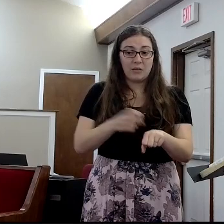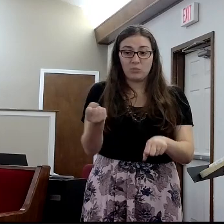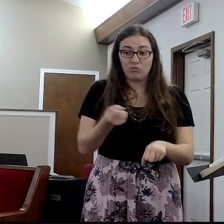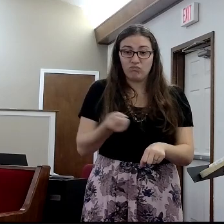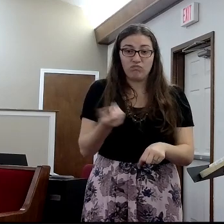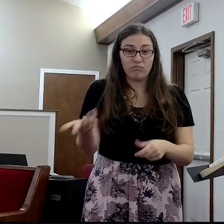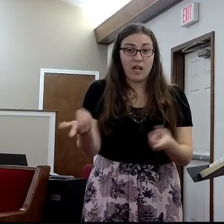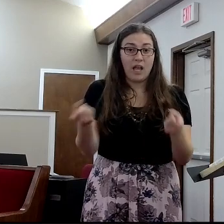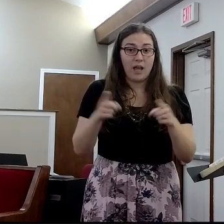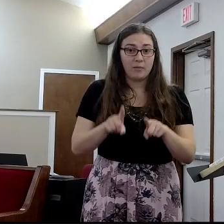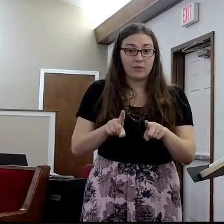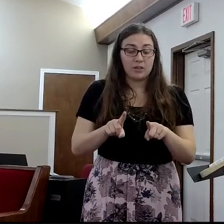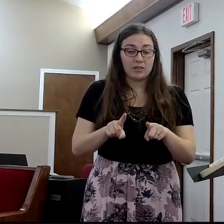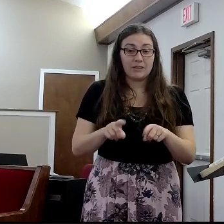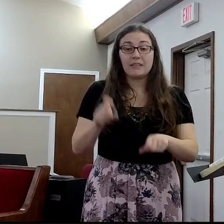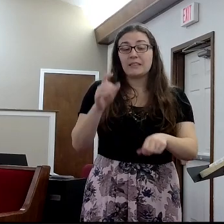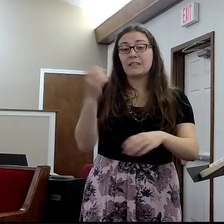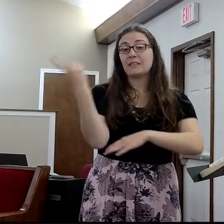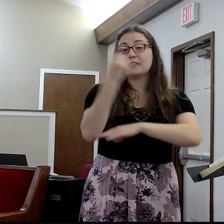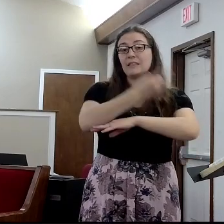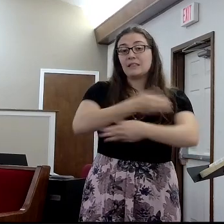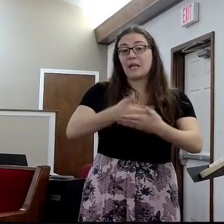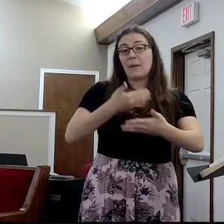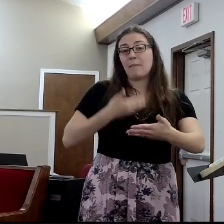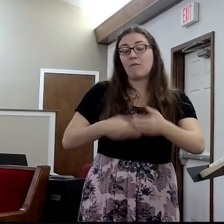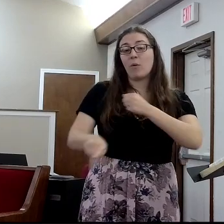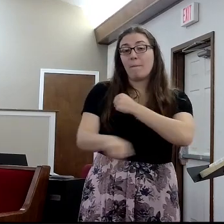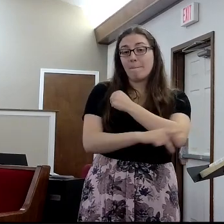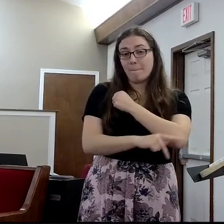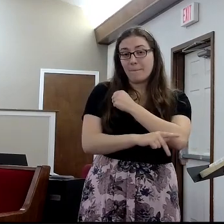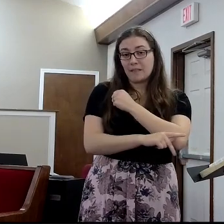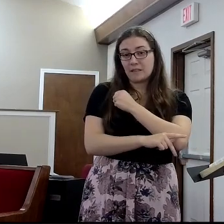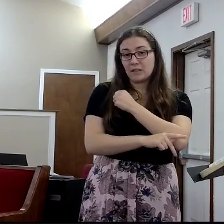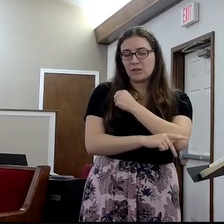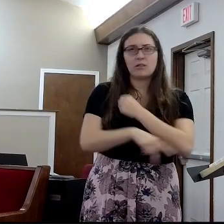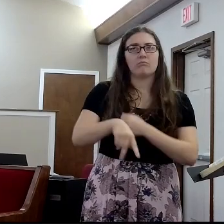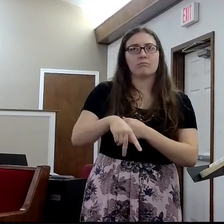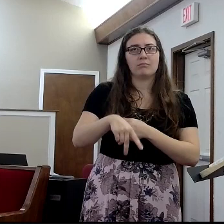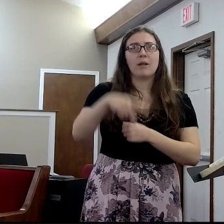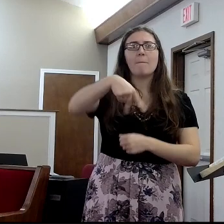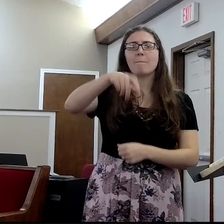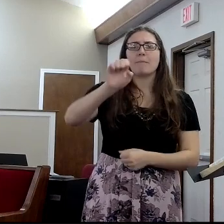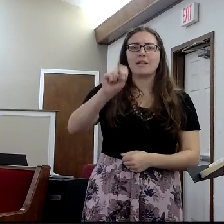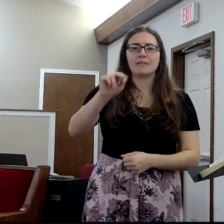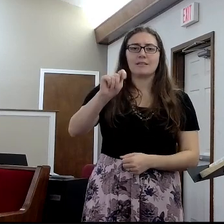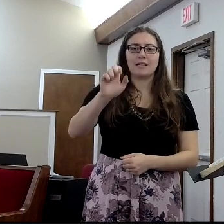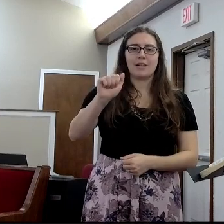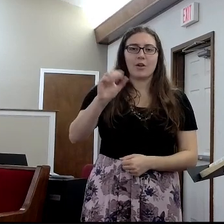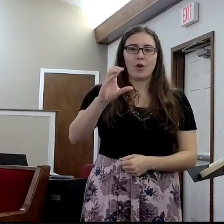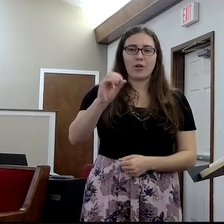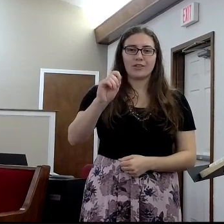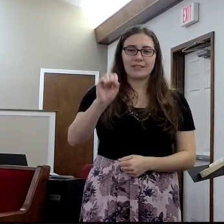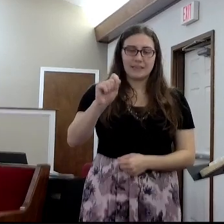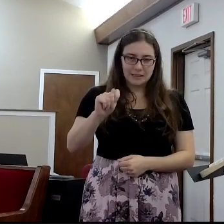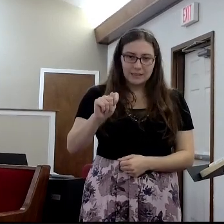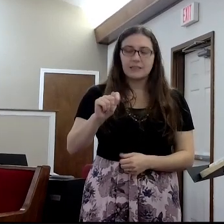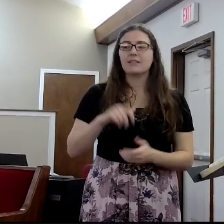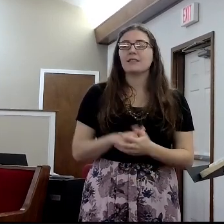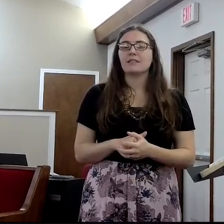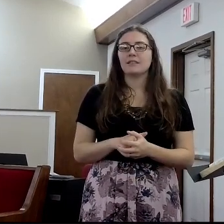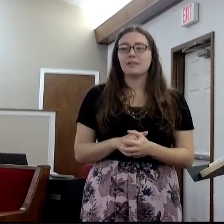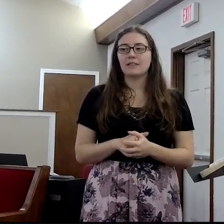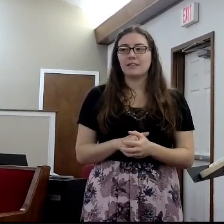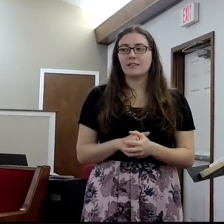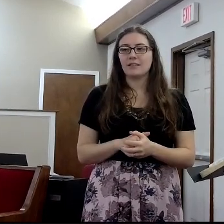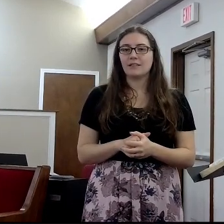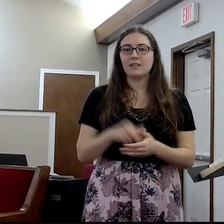see casting of lots is in Acts 1, right before the day of Pentecost. And Pastor talked about it this morning and last week, how believers